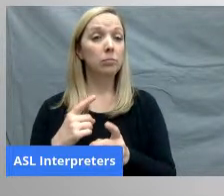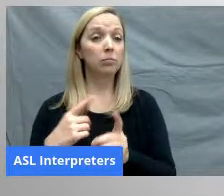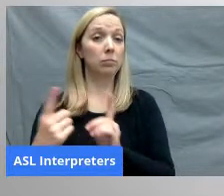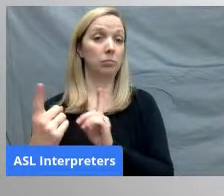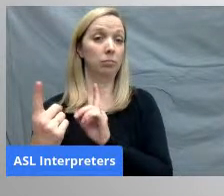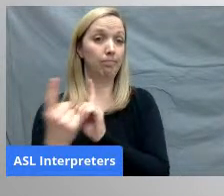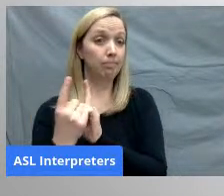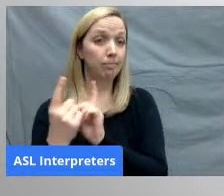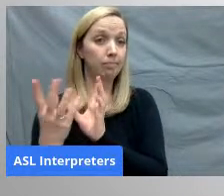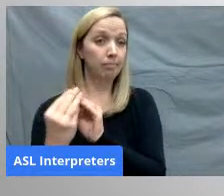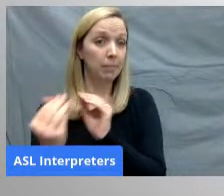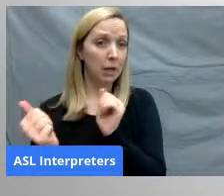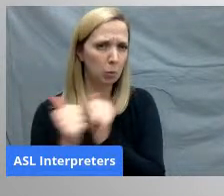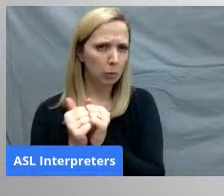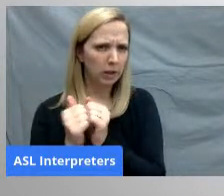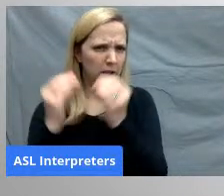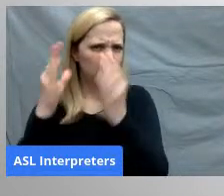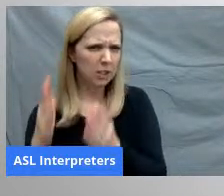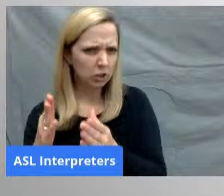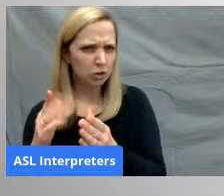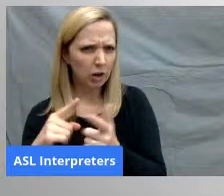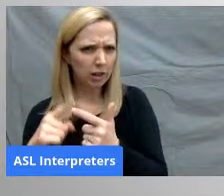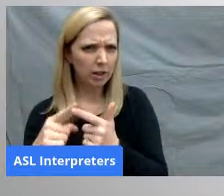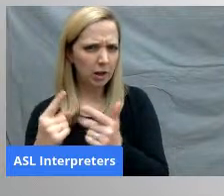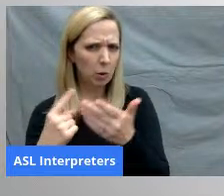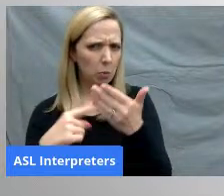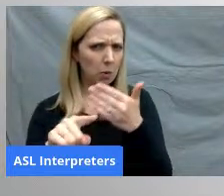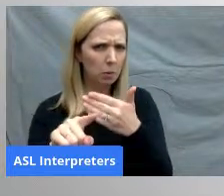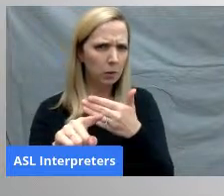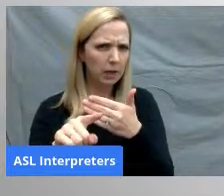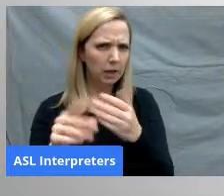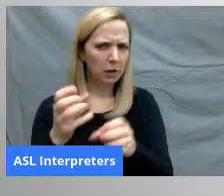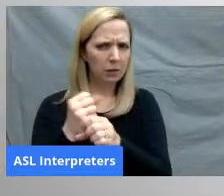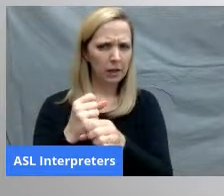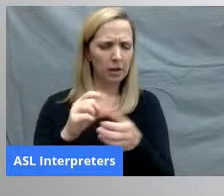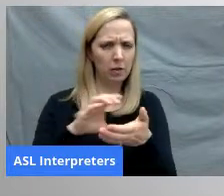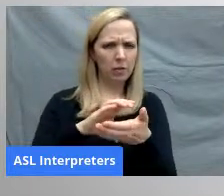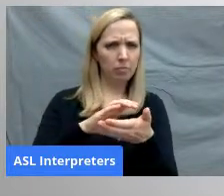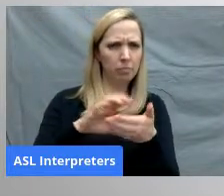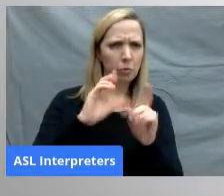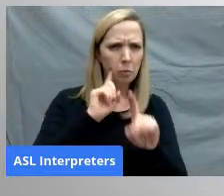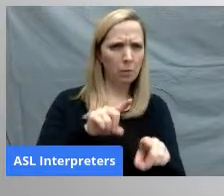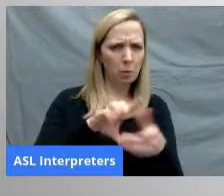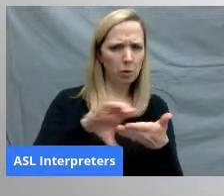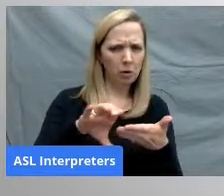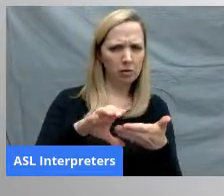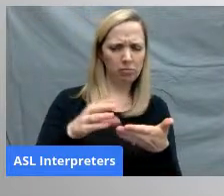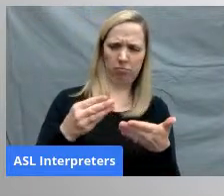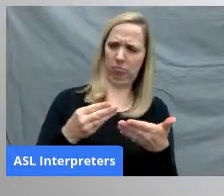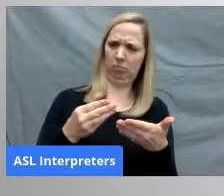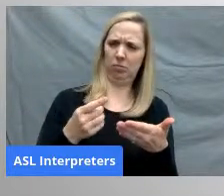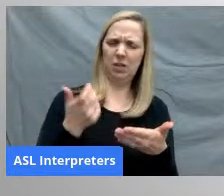like, wait, I just met with you a week ago or 2 weeks ago. So we wanted that to align as much as possible.